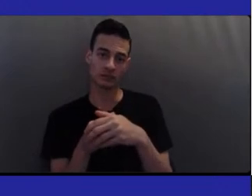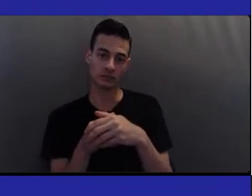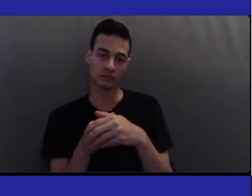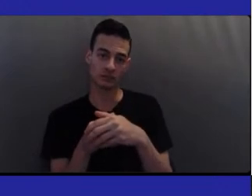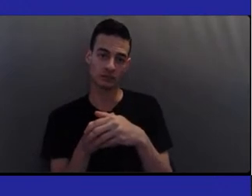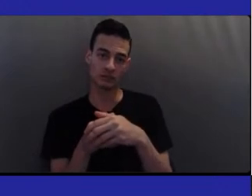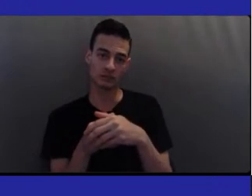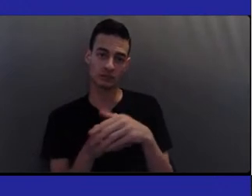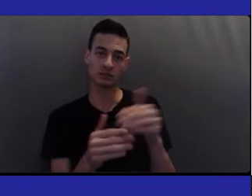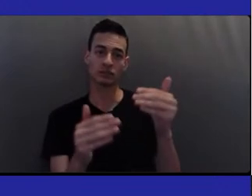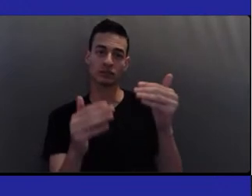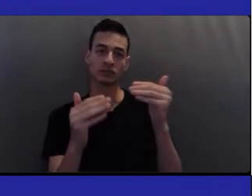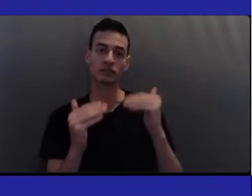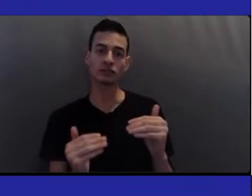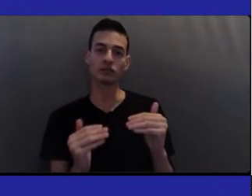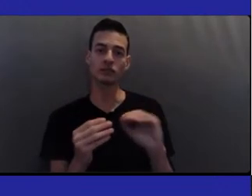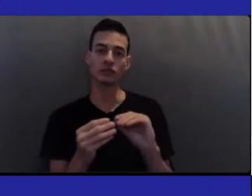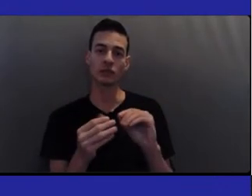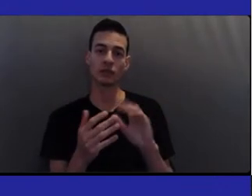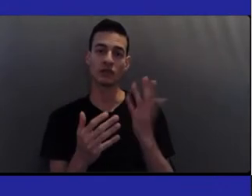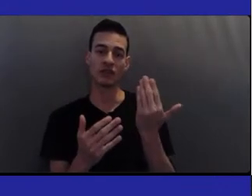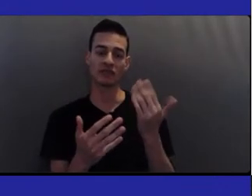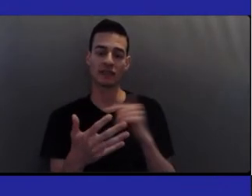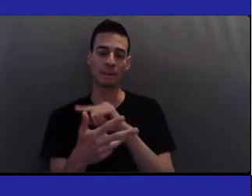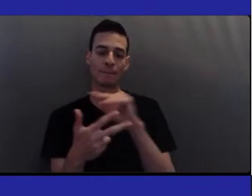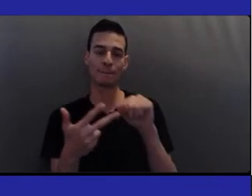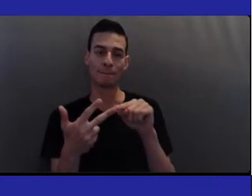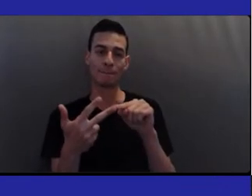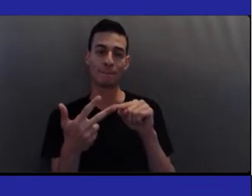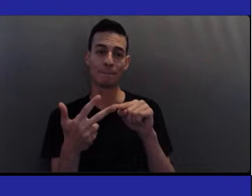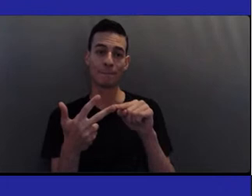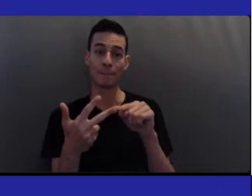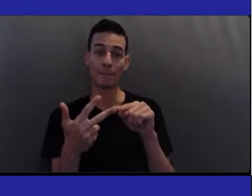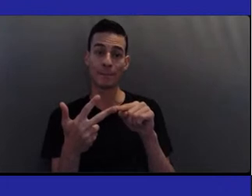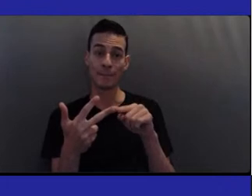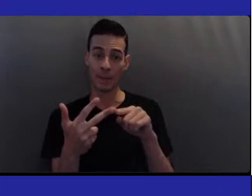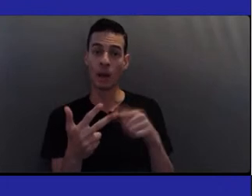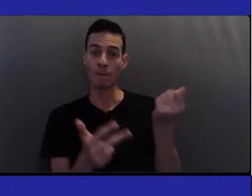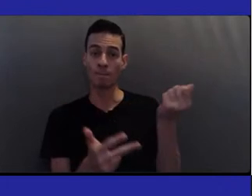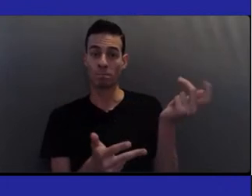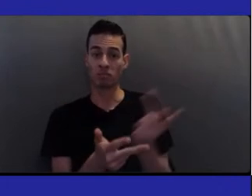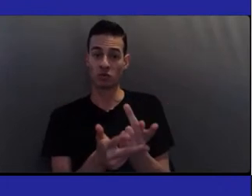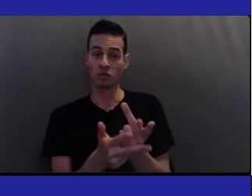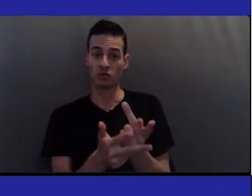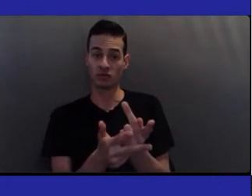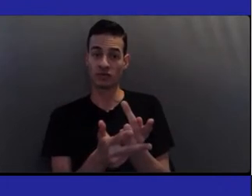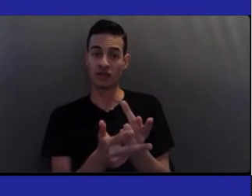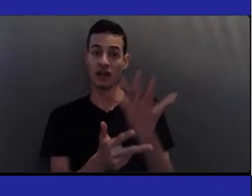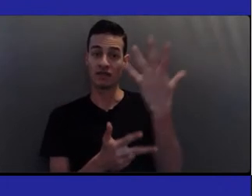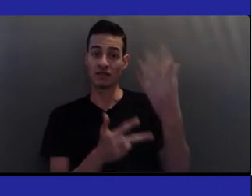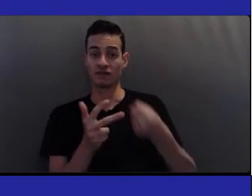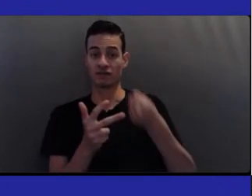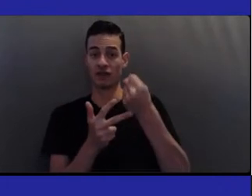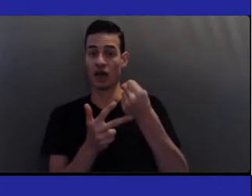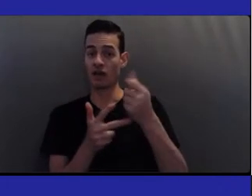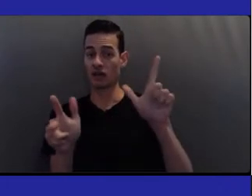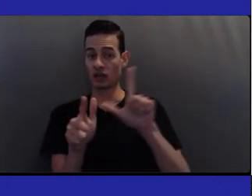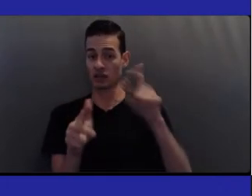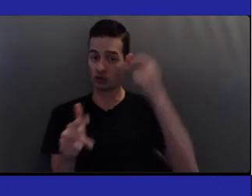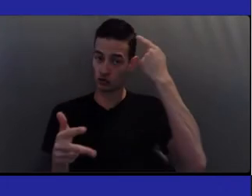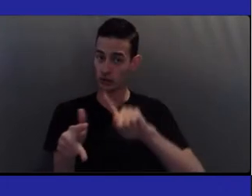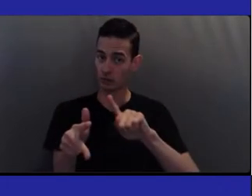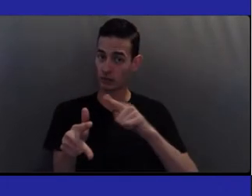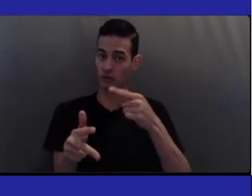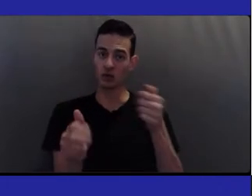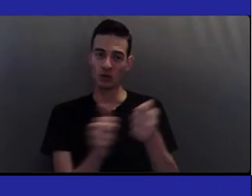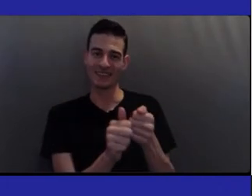And number 15 is authorizing the New York City Health and Hospitals Corporation to sign a five-year license agreement with Every Table